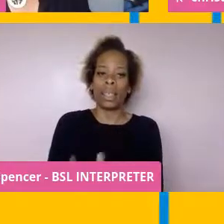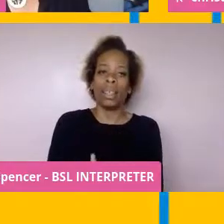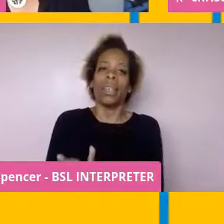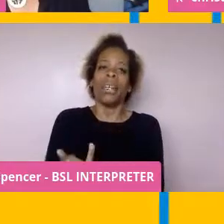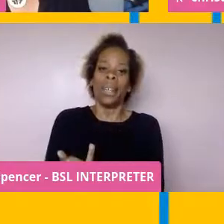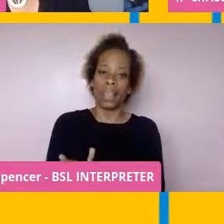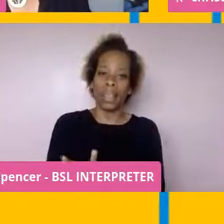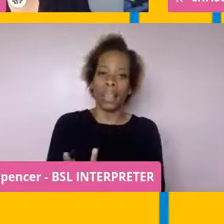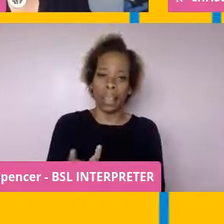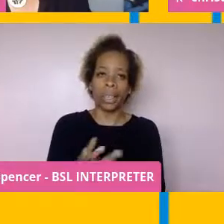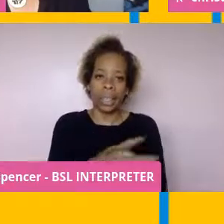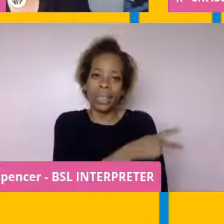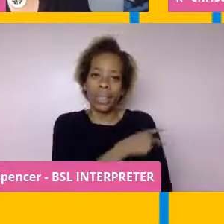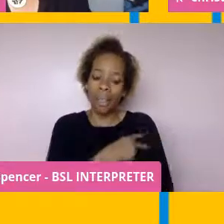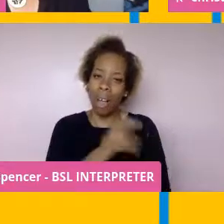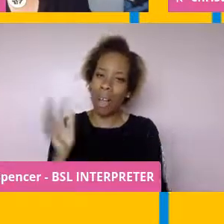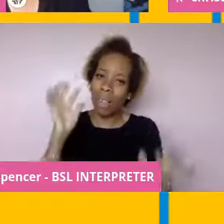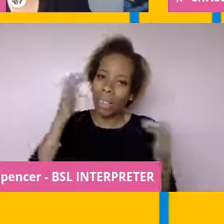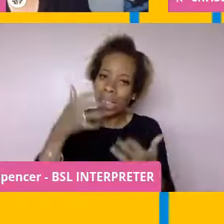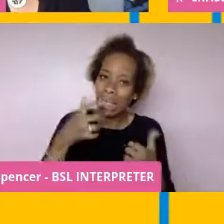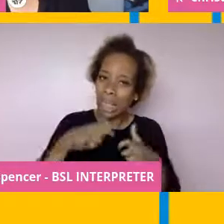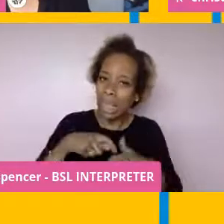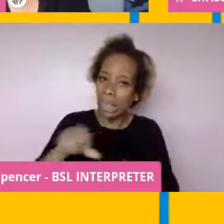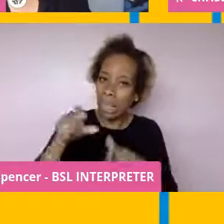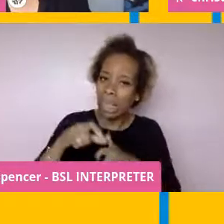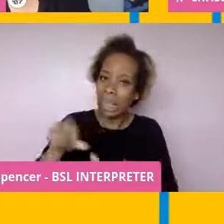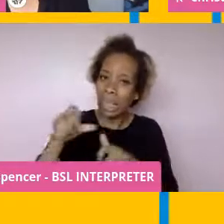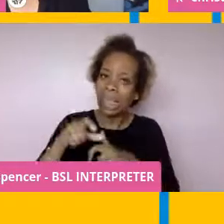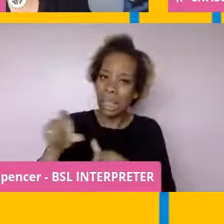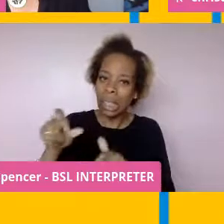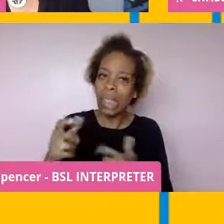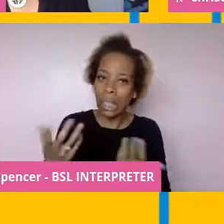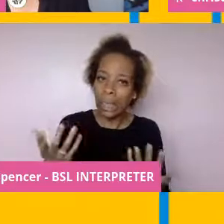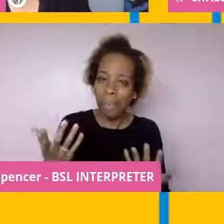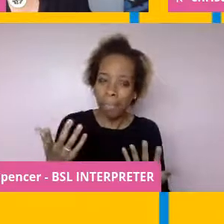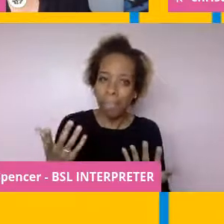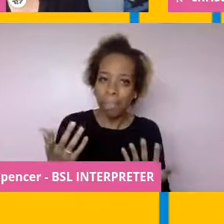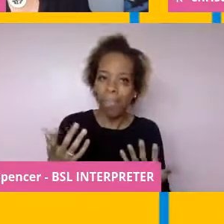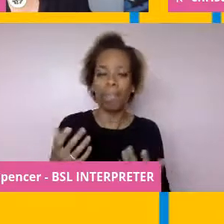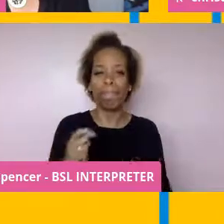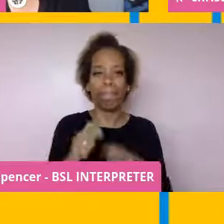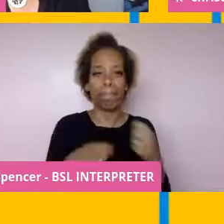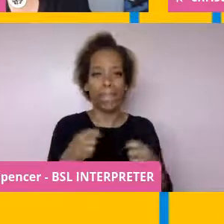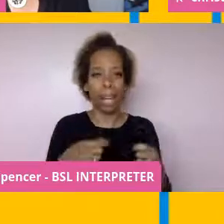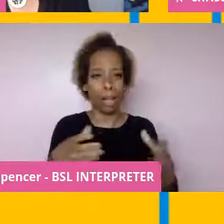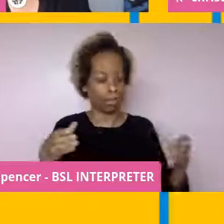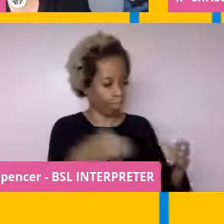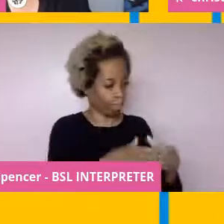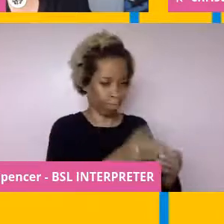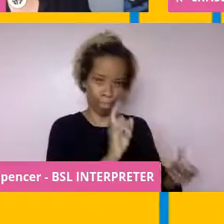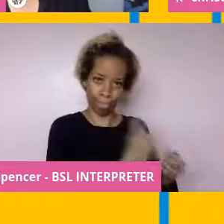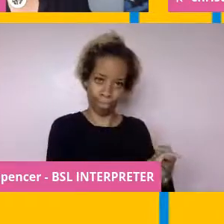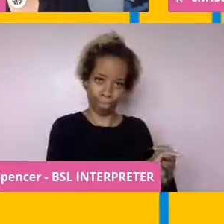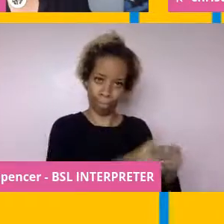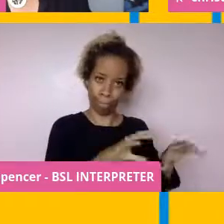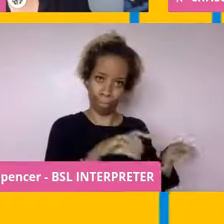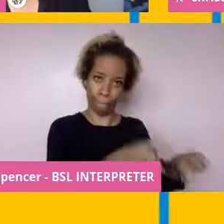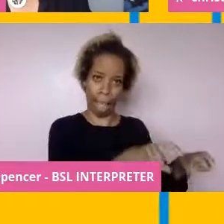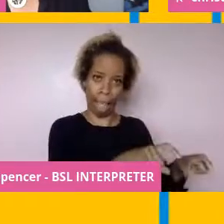staff worried, keeping staff in their place. And so we know